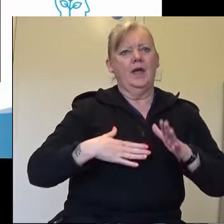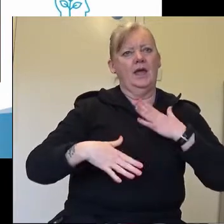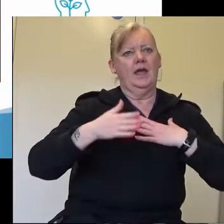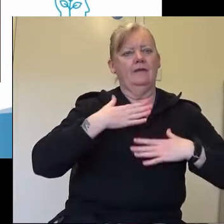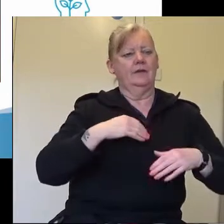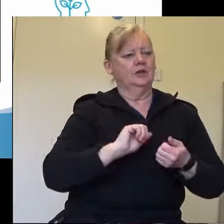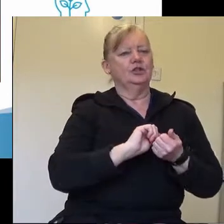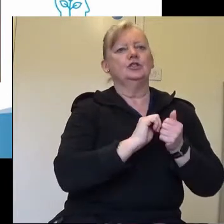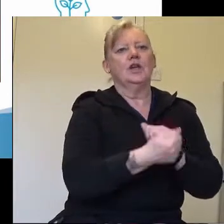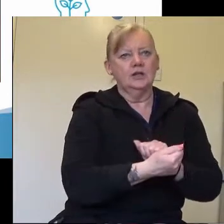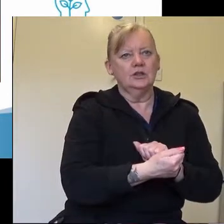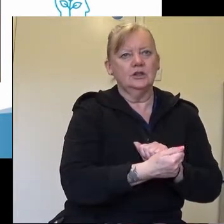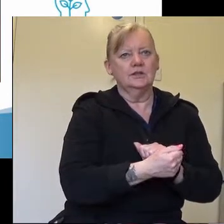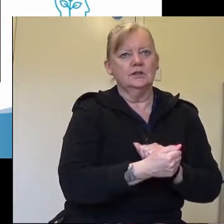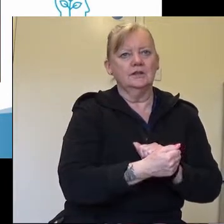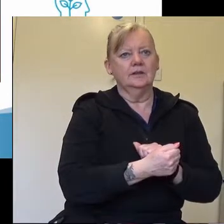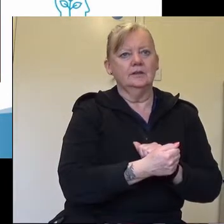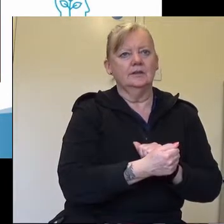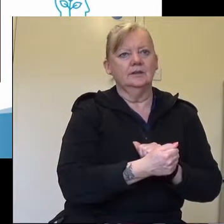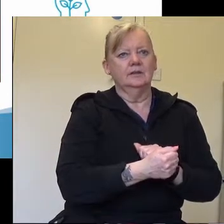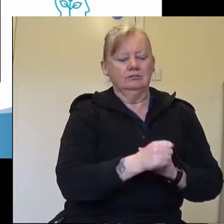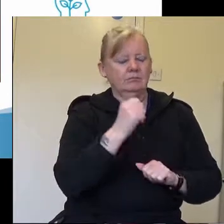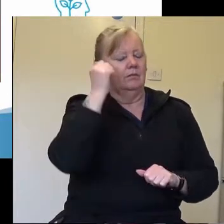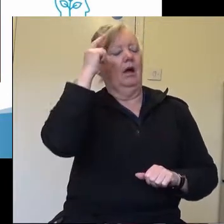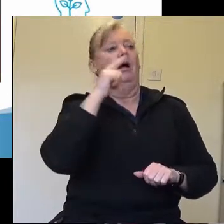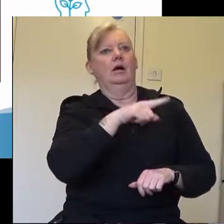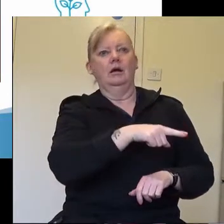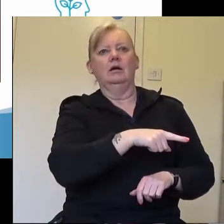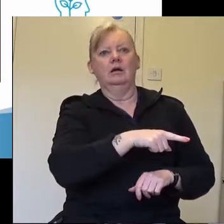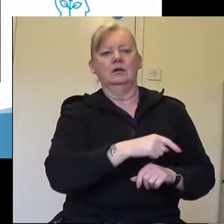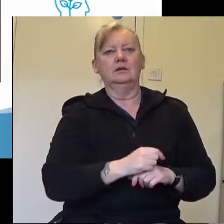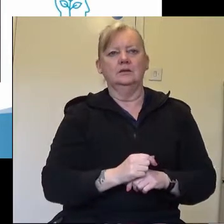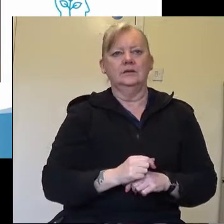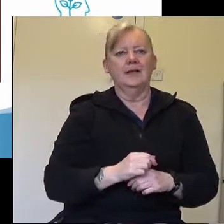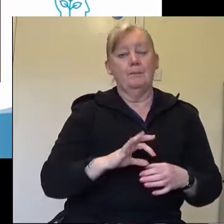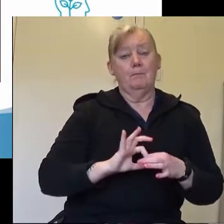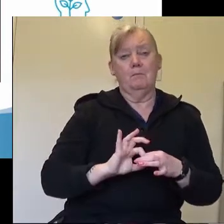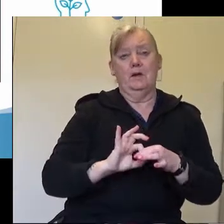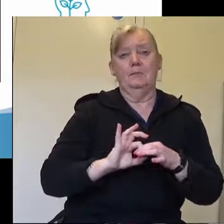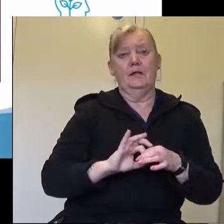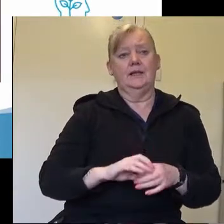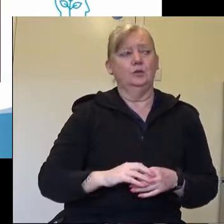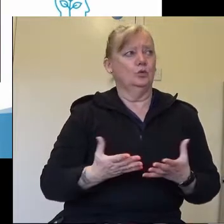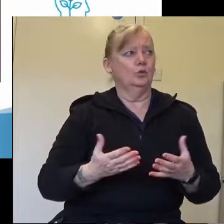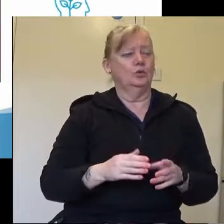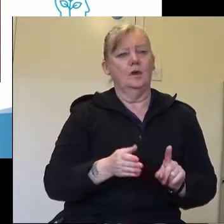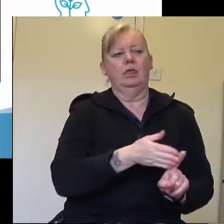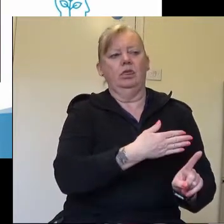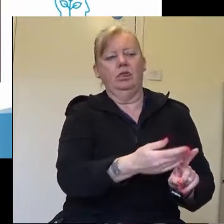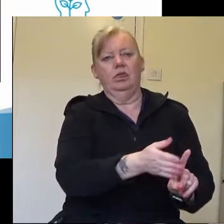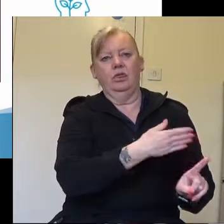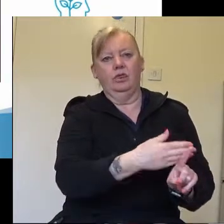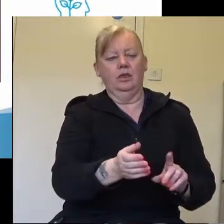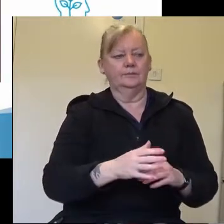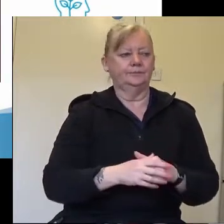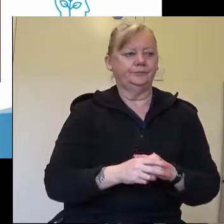but it's a good way for you to start thinking what it may happen happening and how you can help. Some changes you